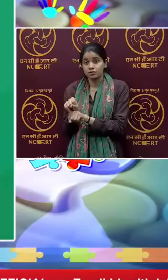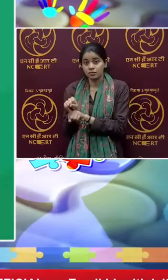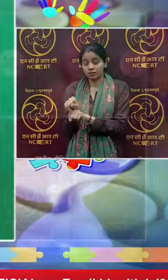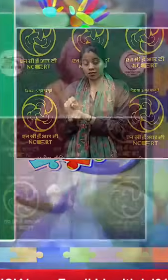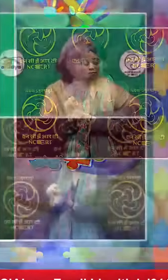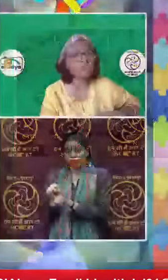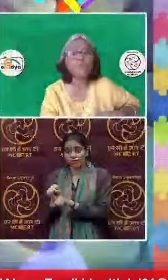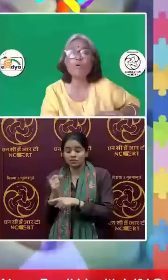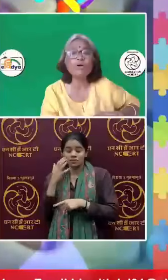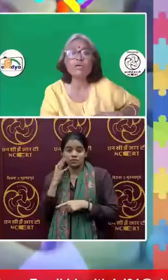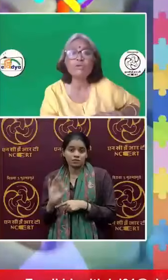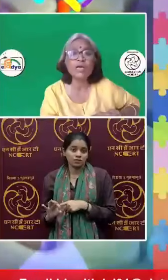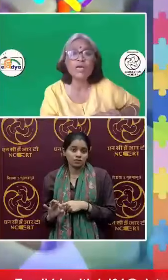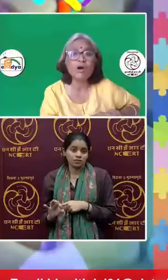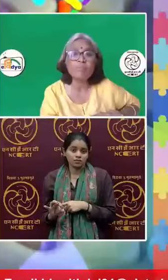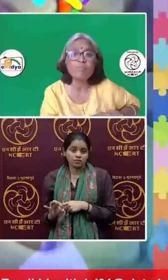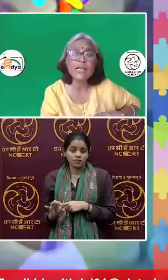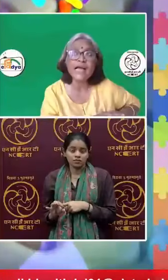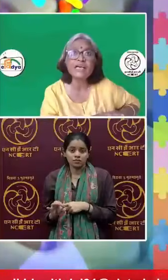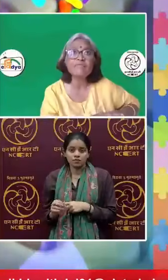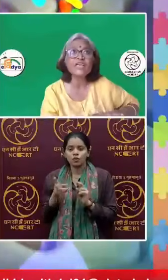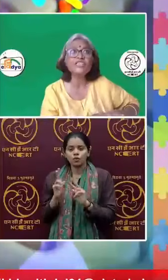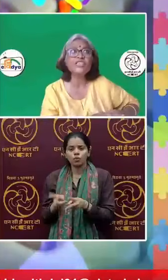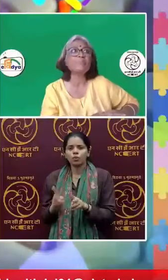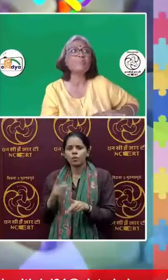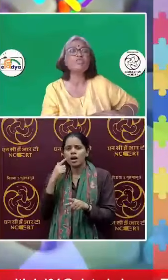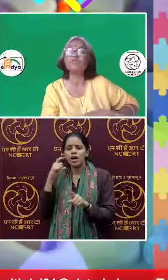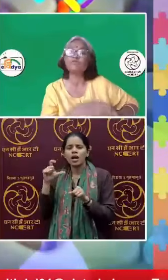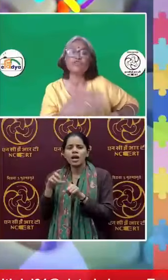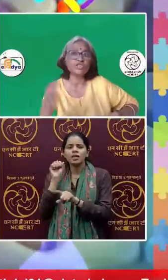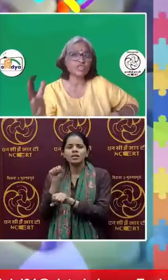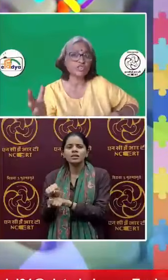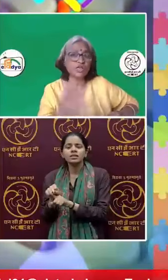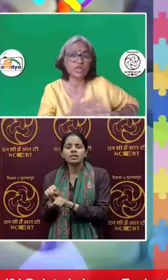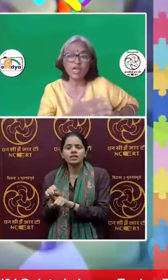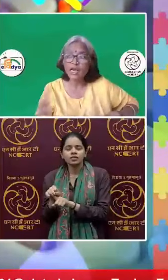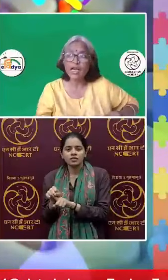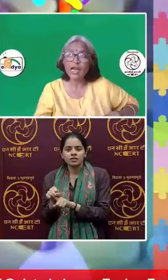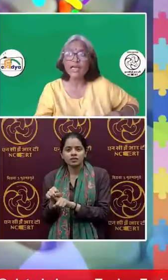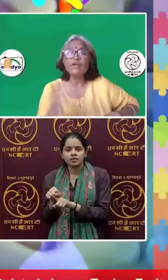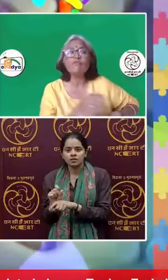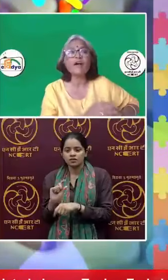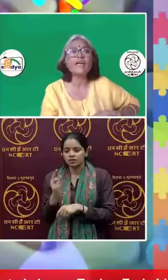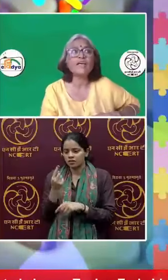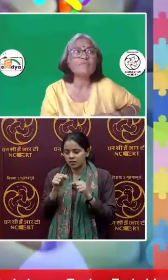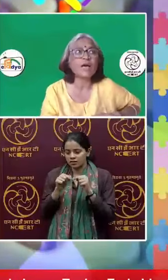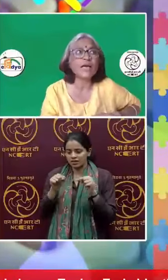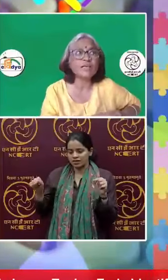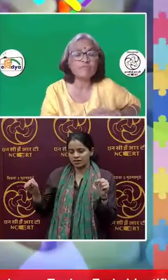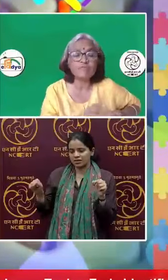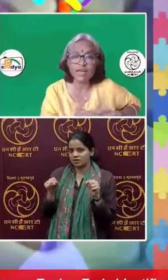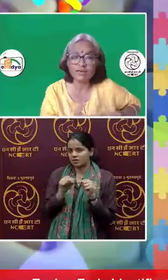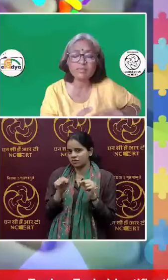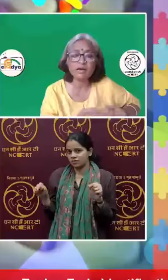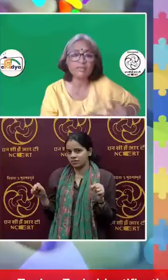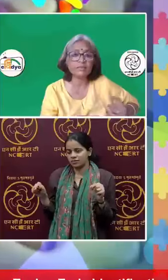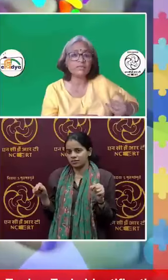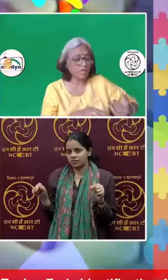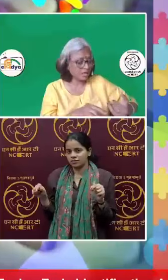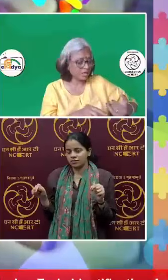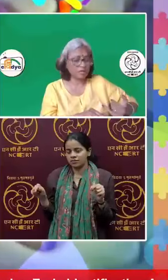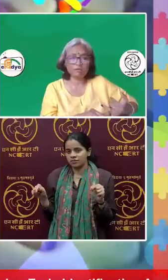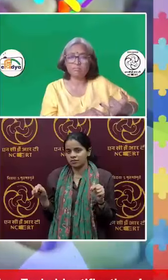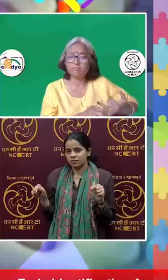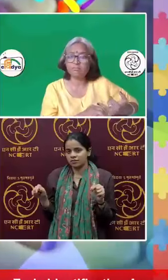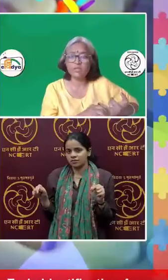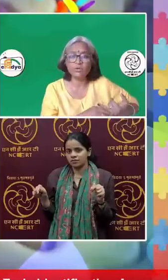is so important. So yes. What normally identification happens, the first line of identifiers are the